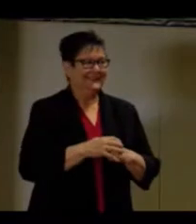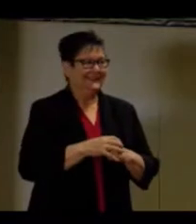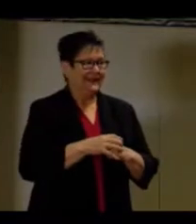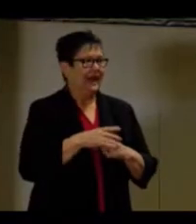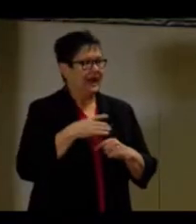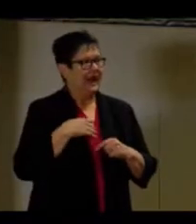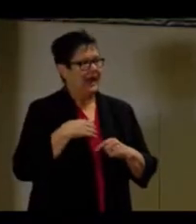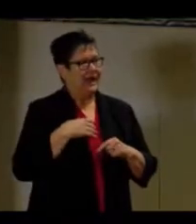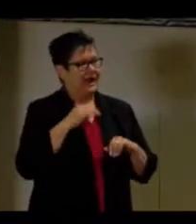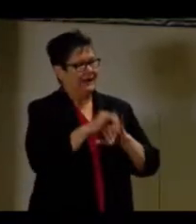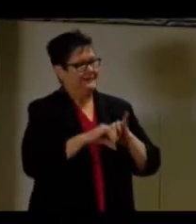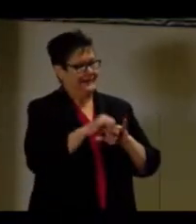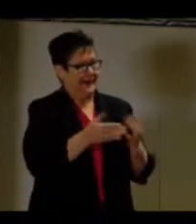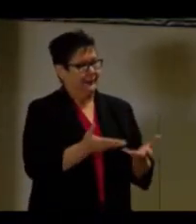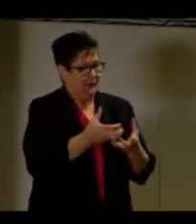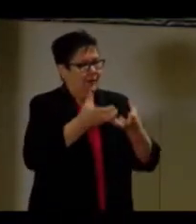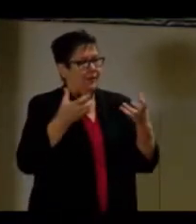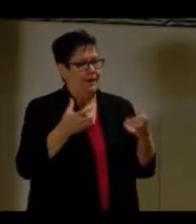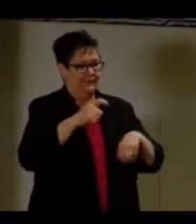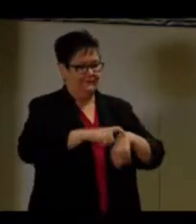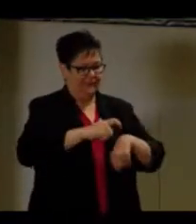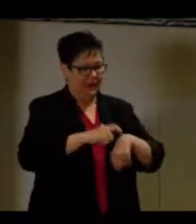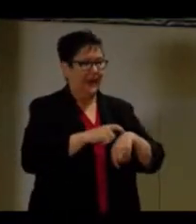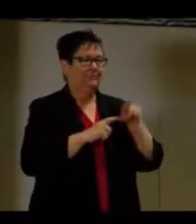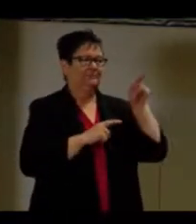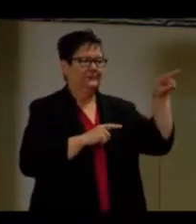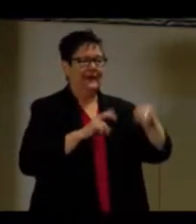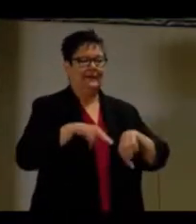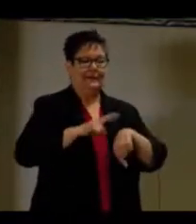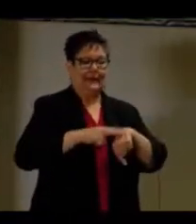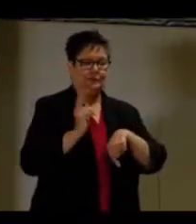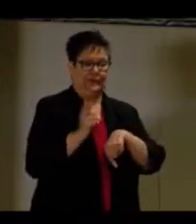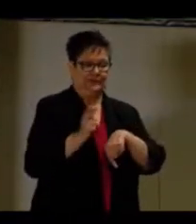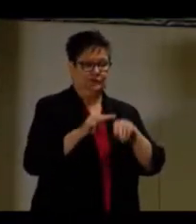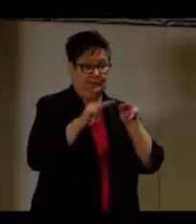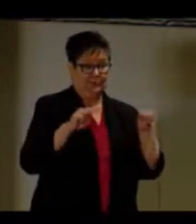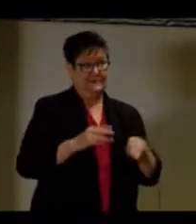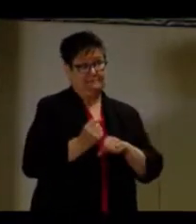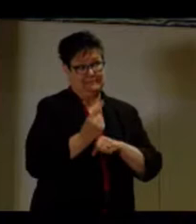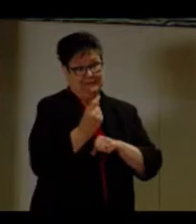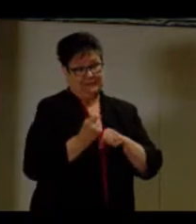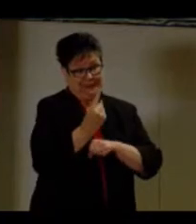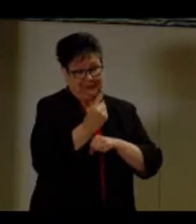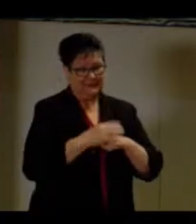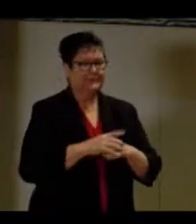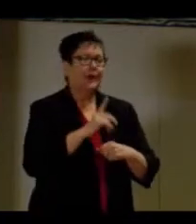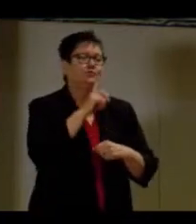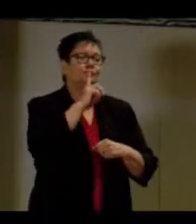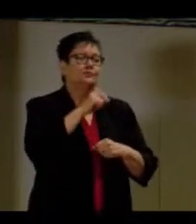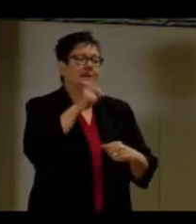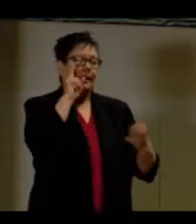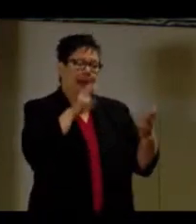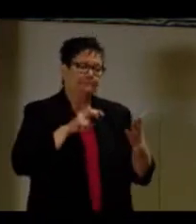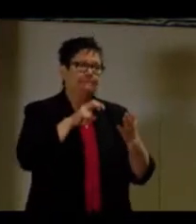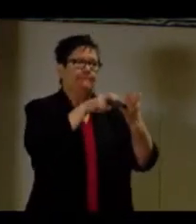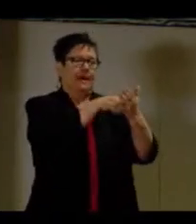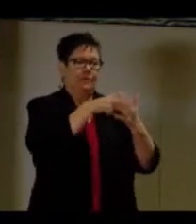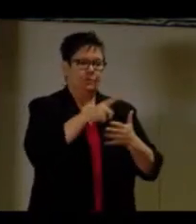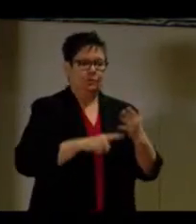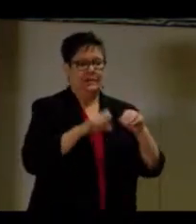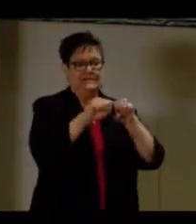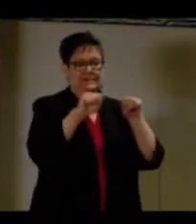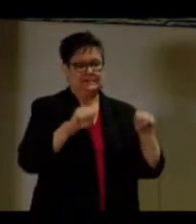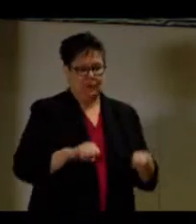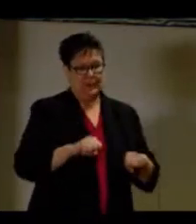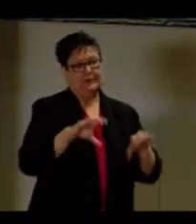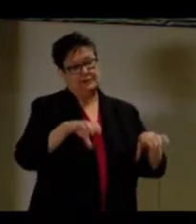of time here, particularly at the Natural History Museum each year, but I really admire what the Smithsonian is now doing in terms of